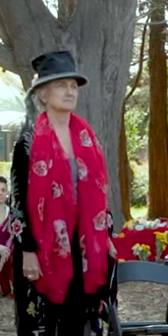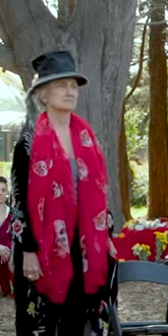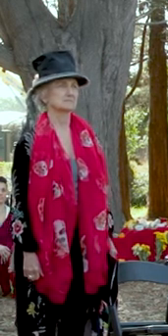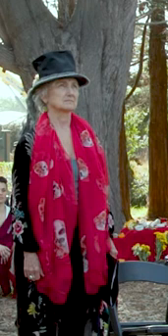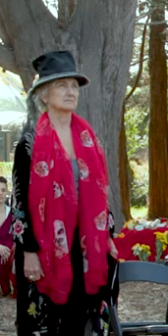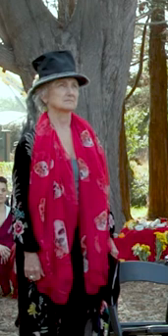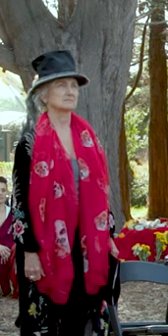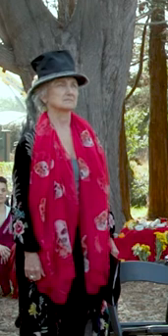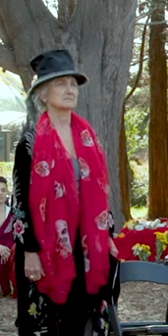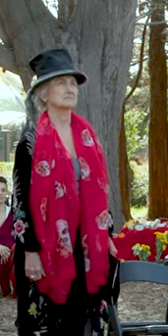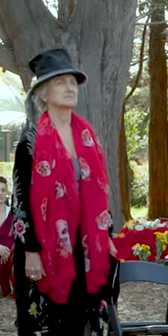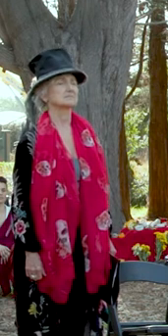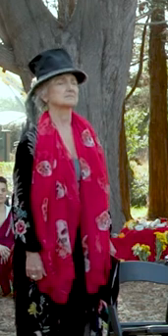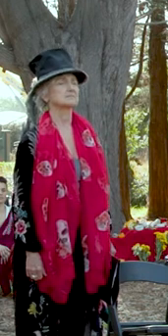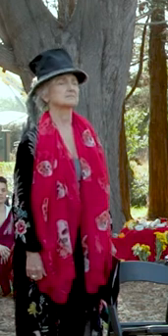Karen McLeod,